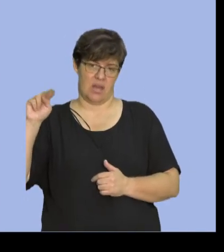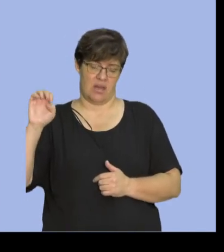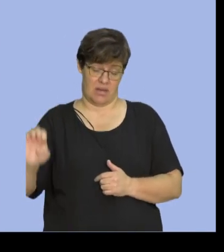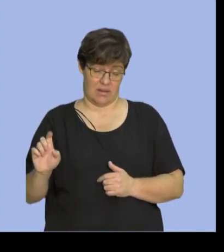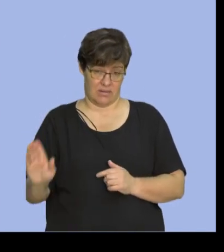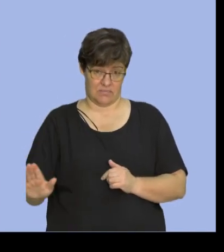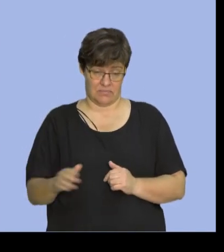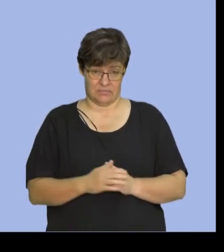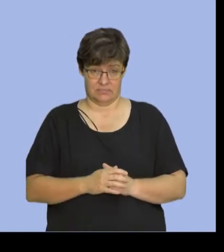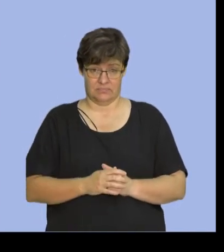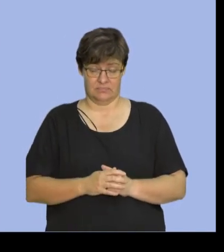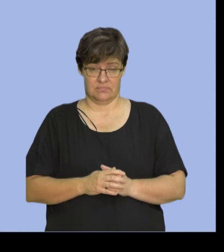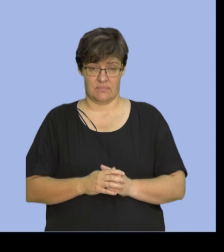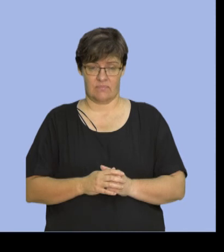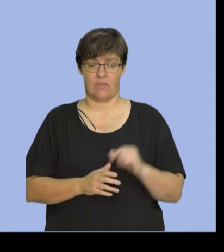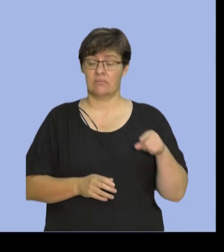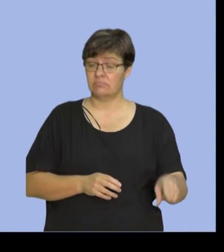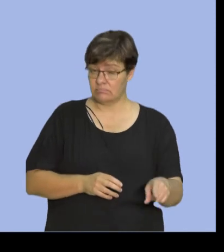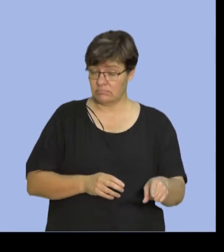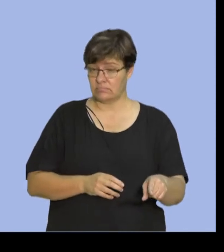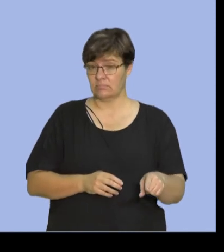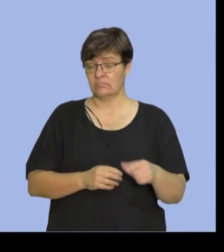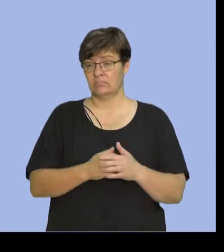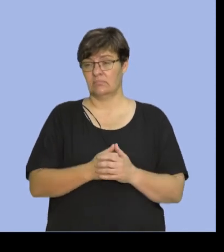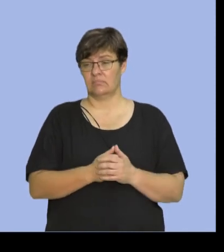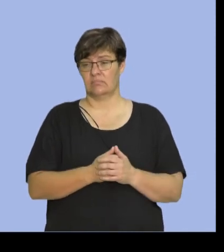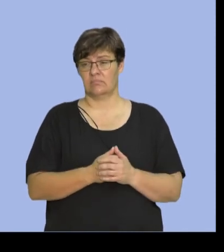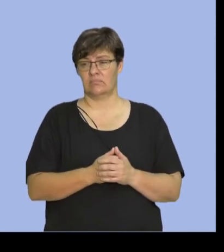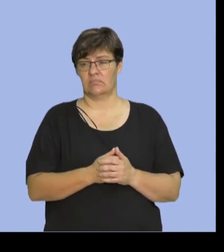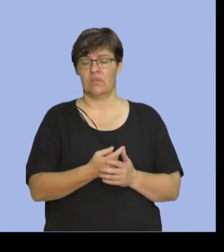it. Plant cells usually